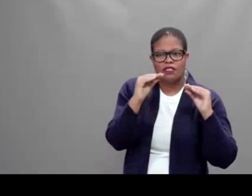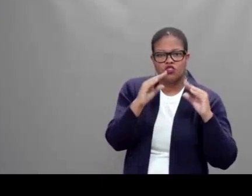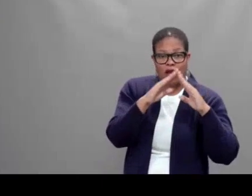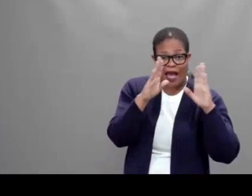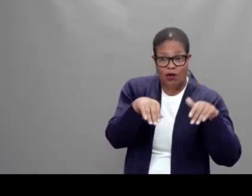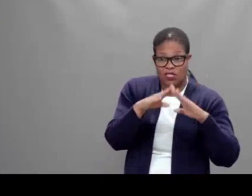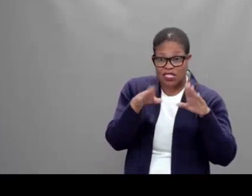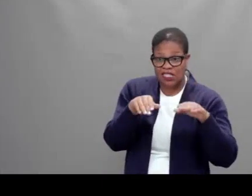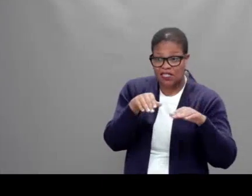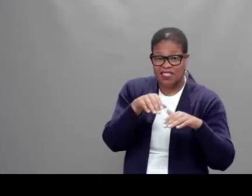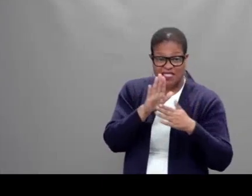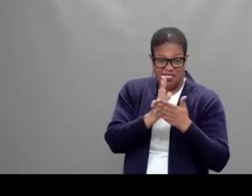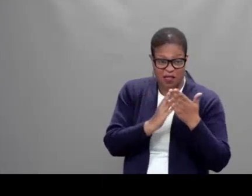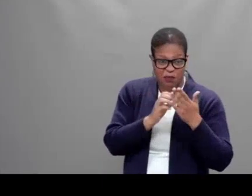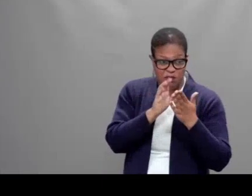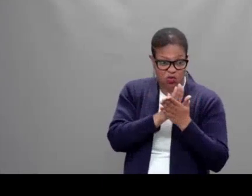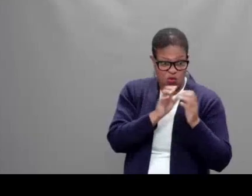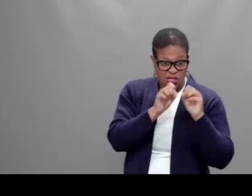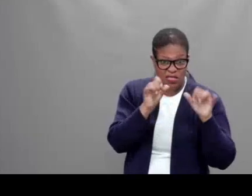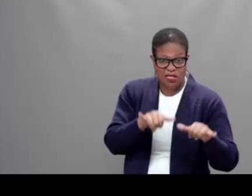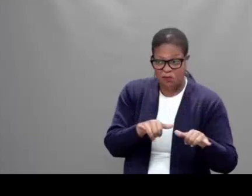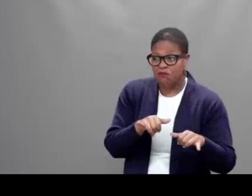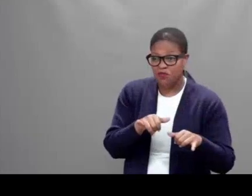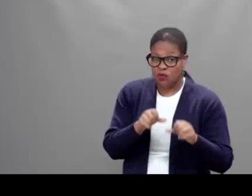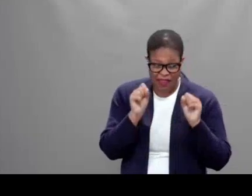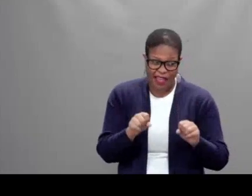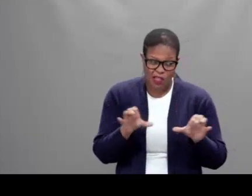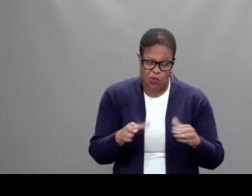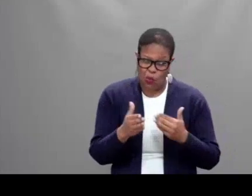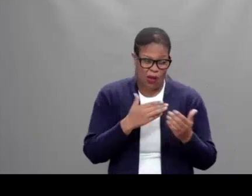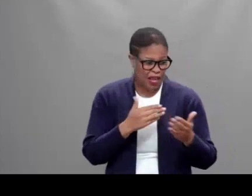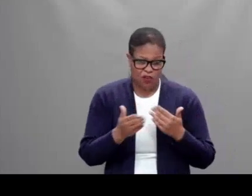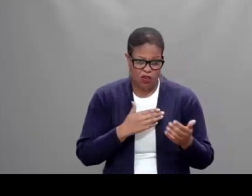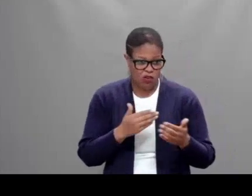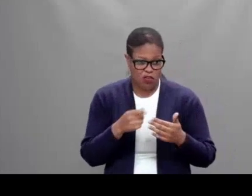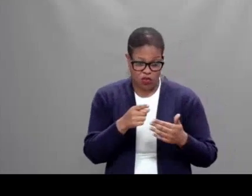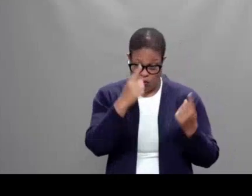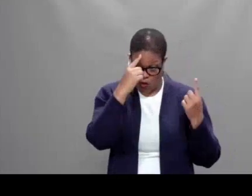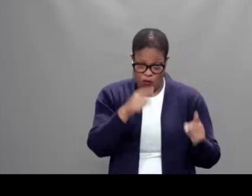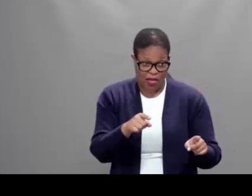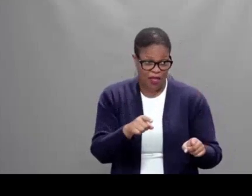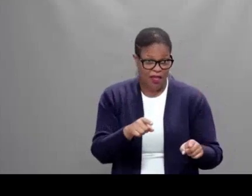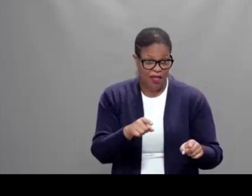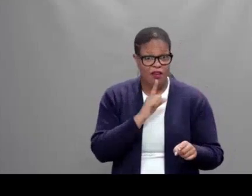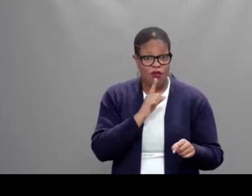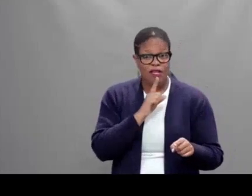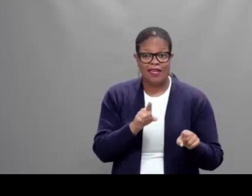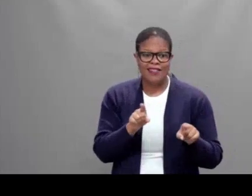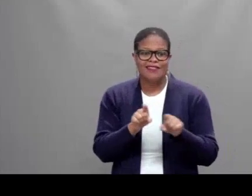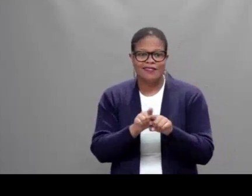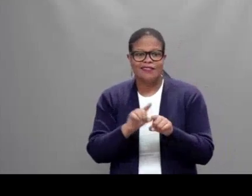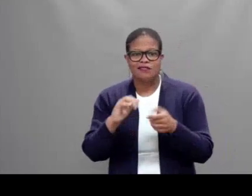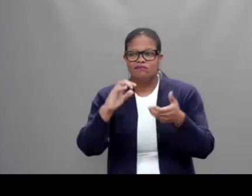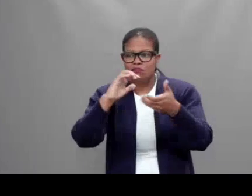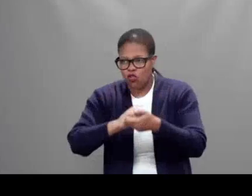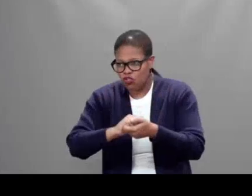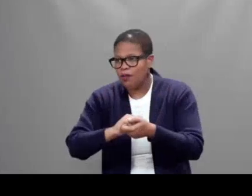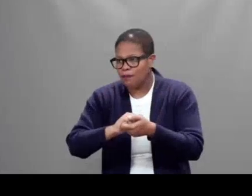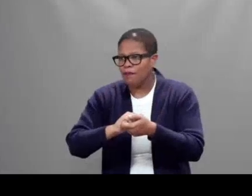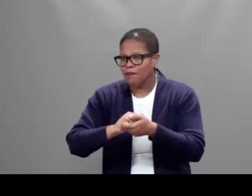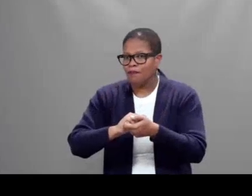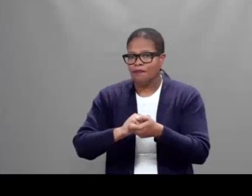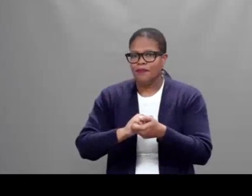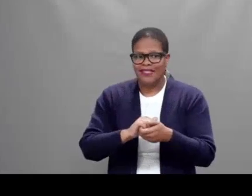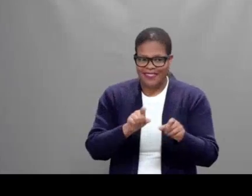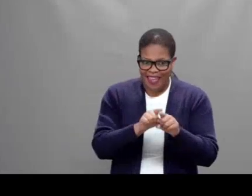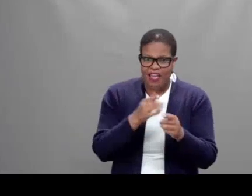in some school systems where they've done these kinds of things. So they can do whatever you agree. It's as good as the partnership. That's just my opinion. Foundation